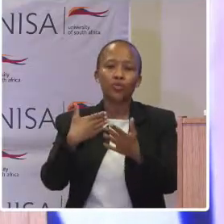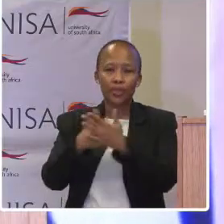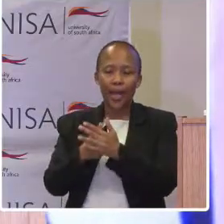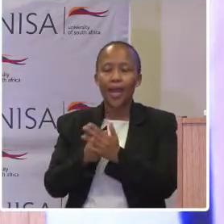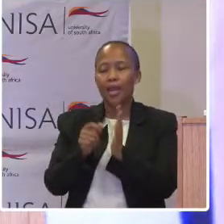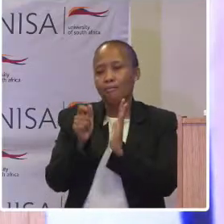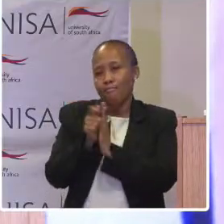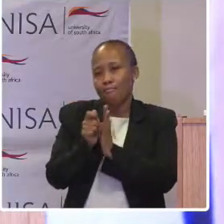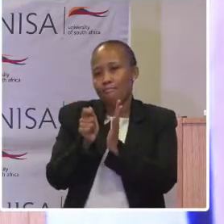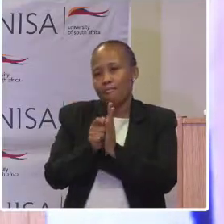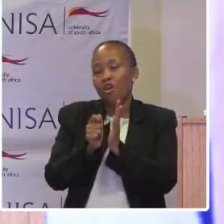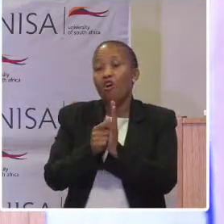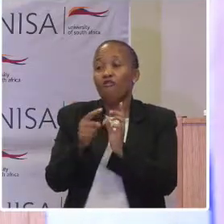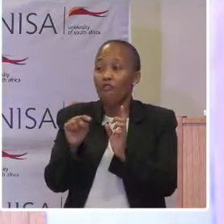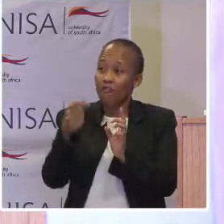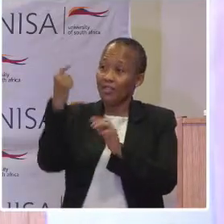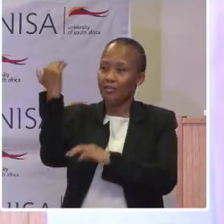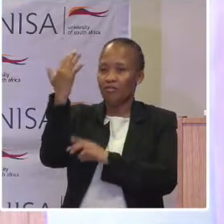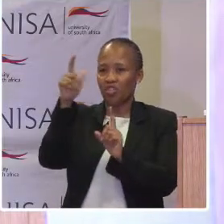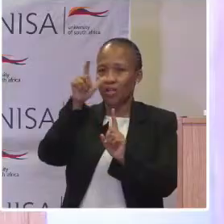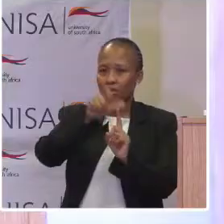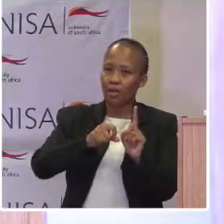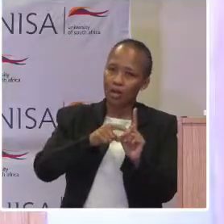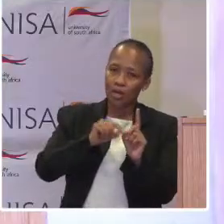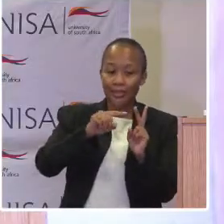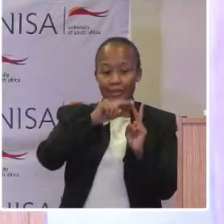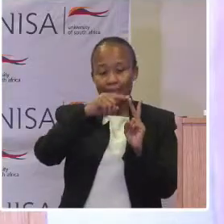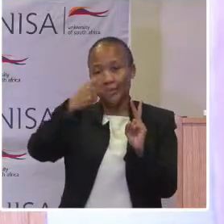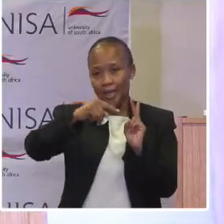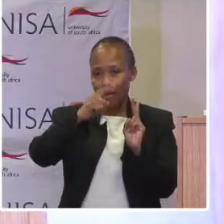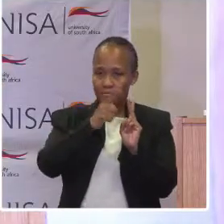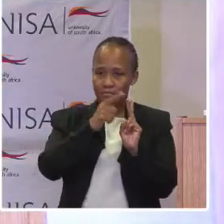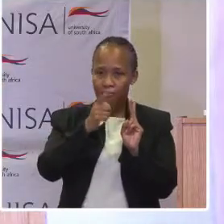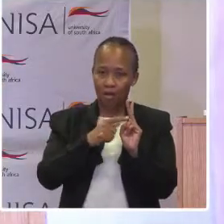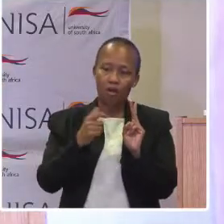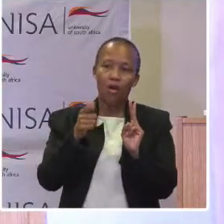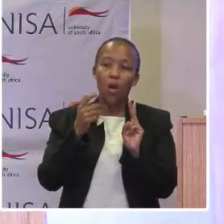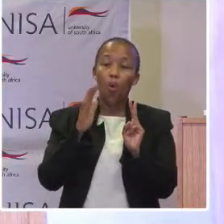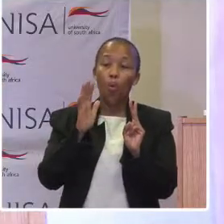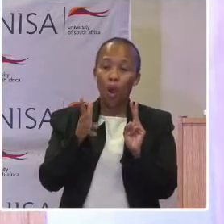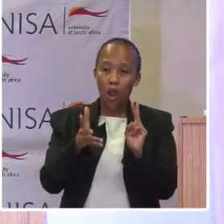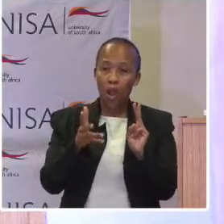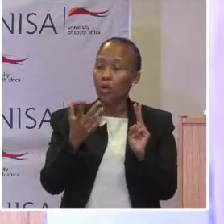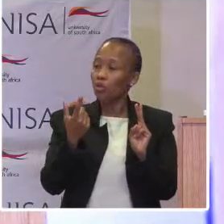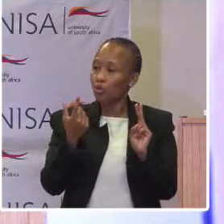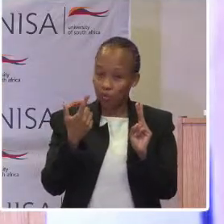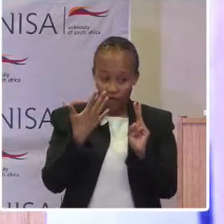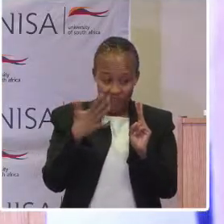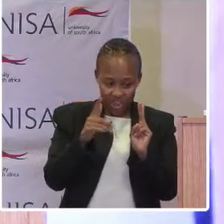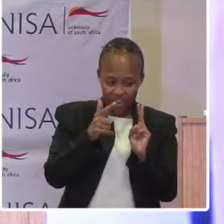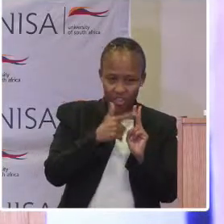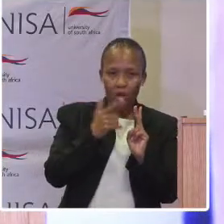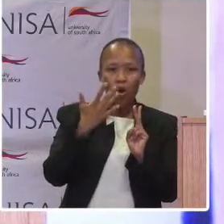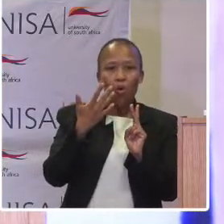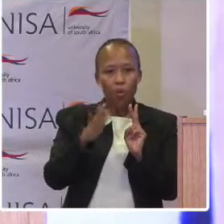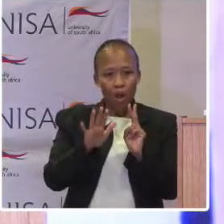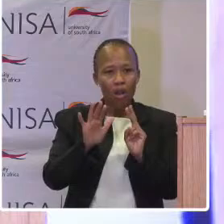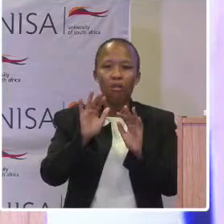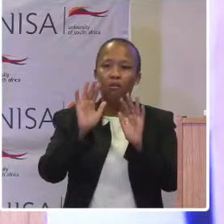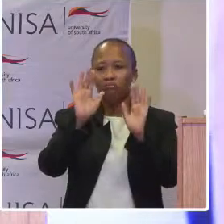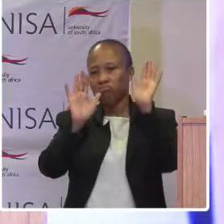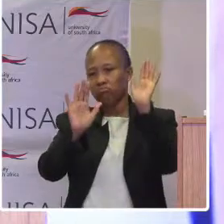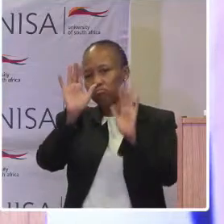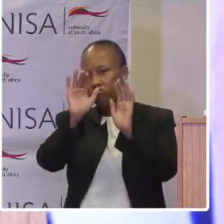for Advocate. Then after our second presenter, then we're going to call upon questions. You'll be given an opportunity